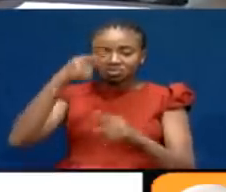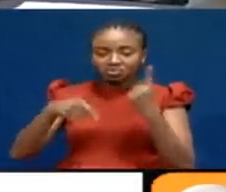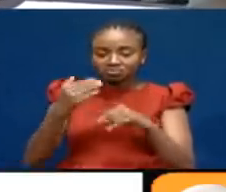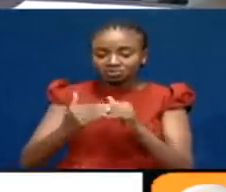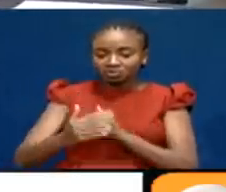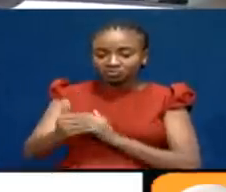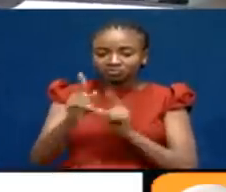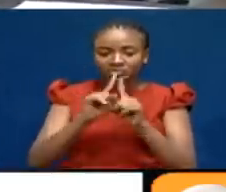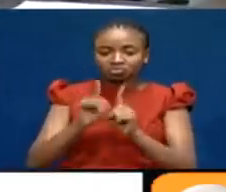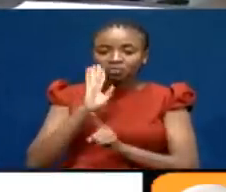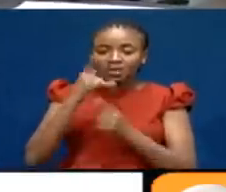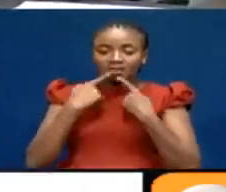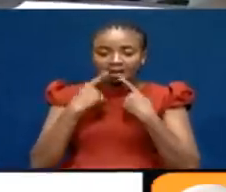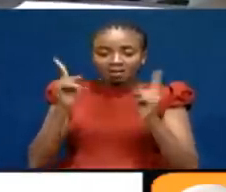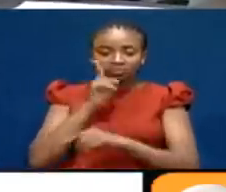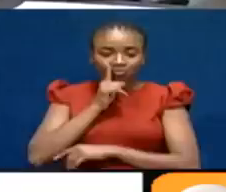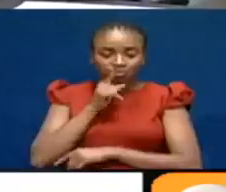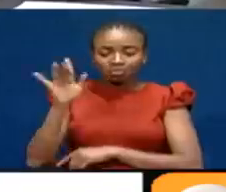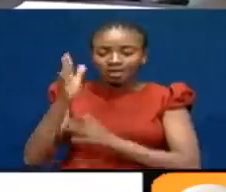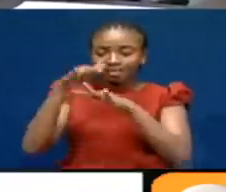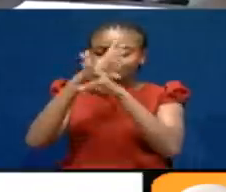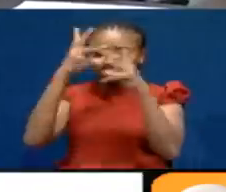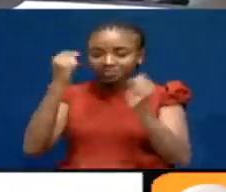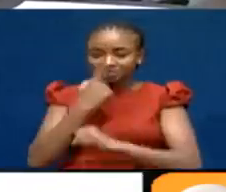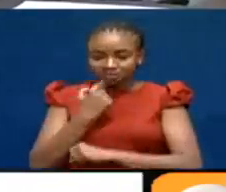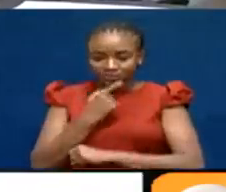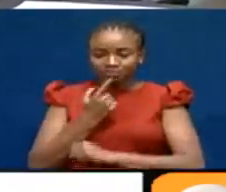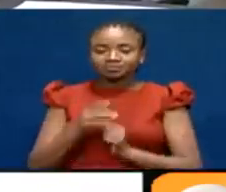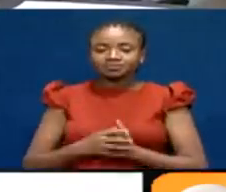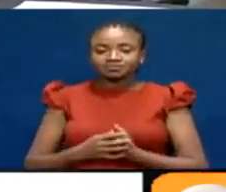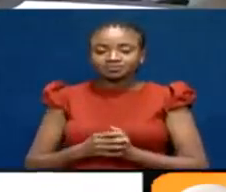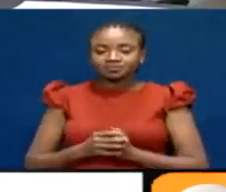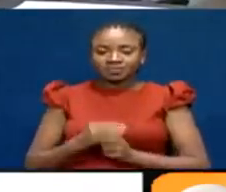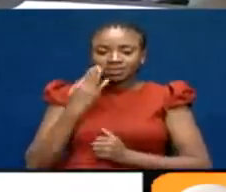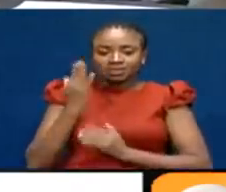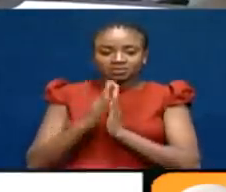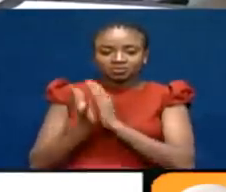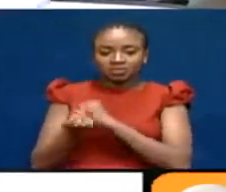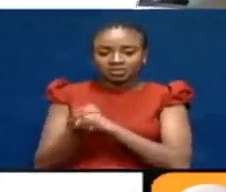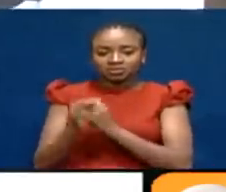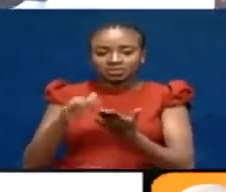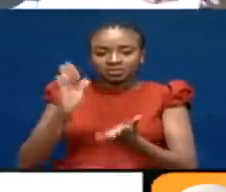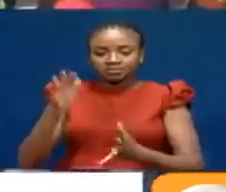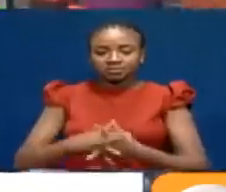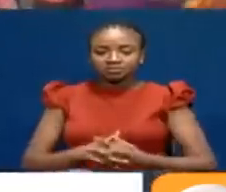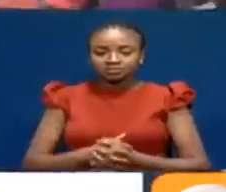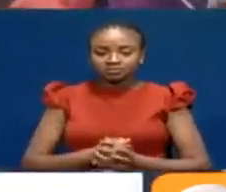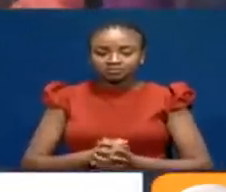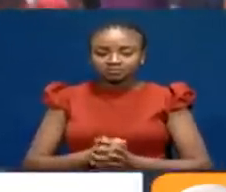his running mate on Monday to mark the beginning of his walk to State House. Stephen Leto reports.